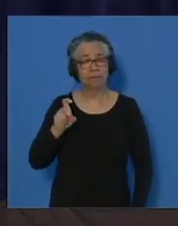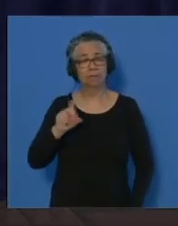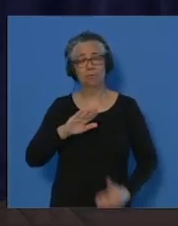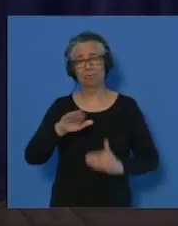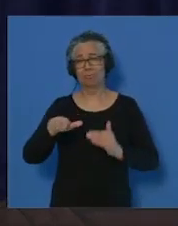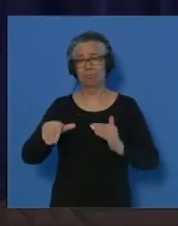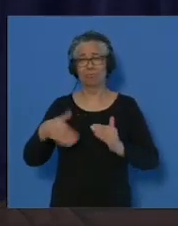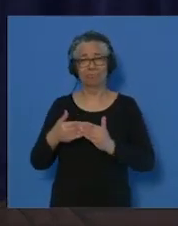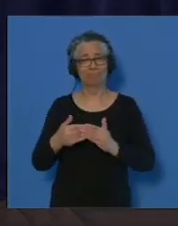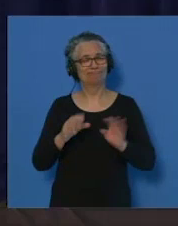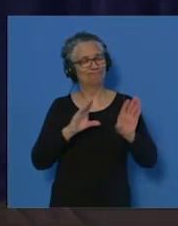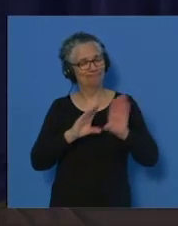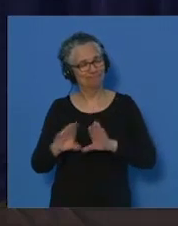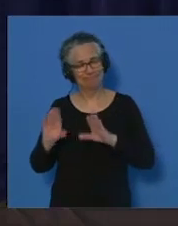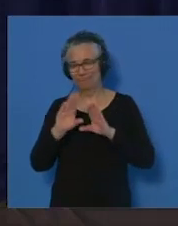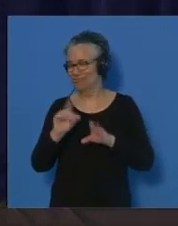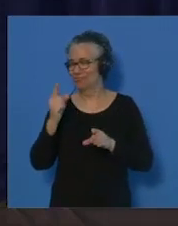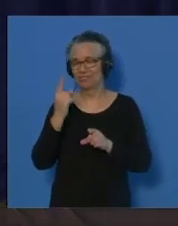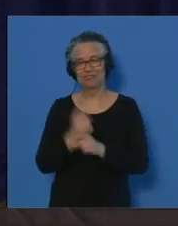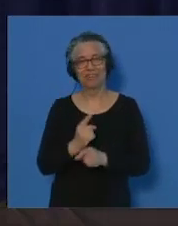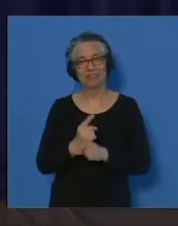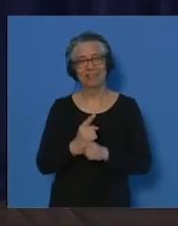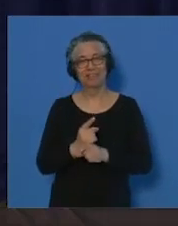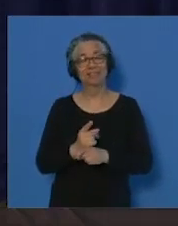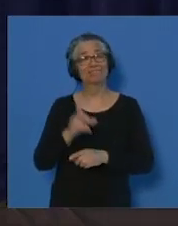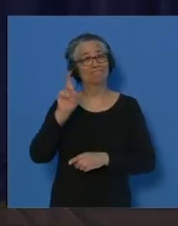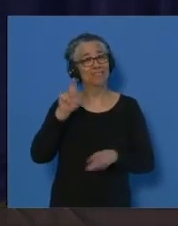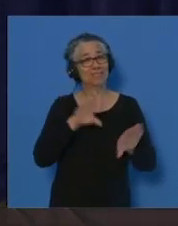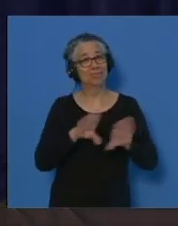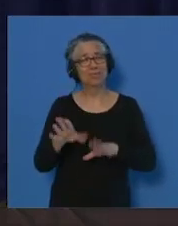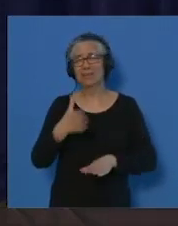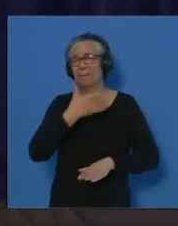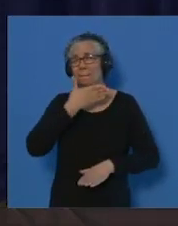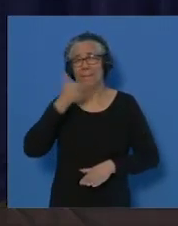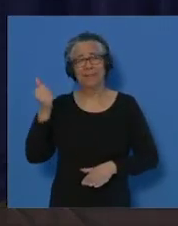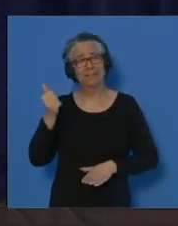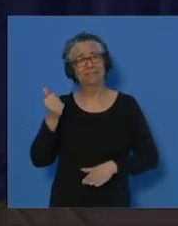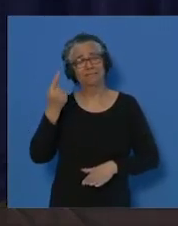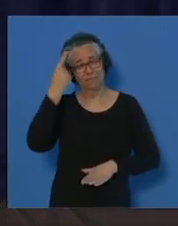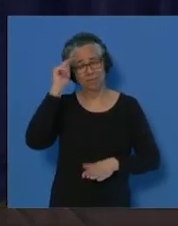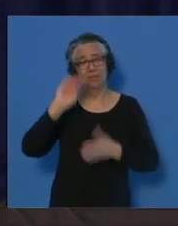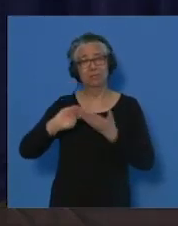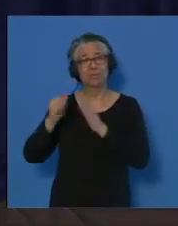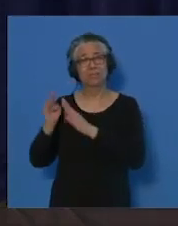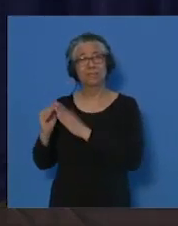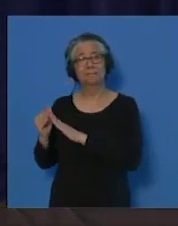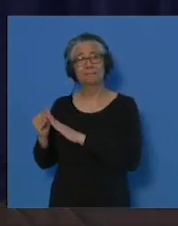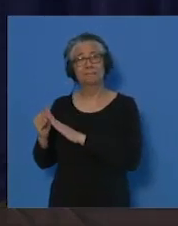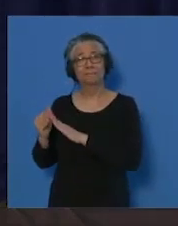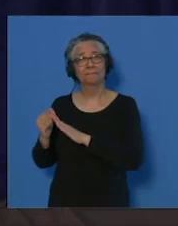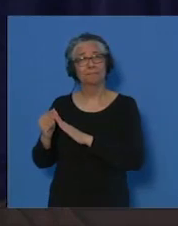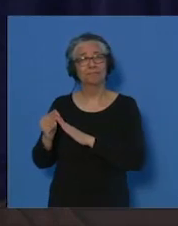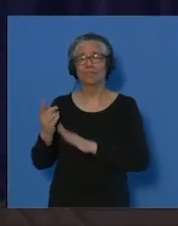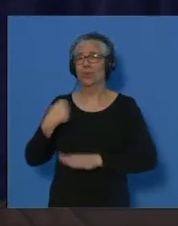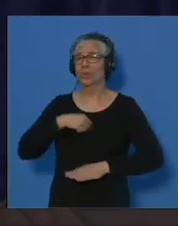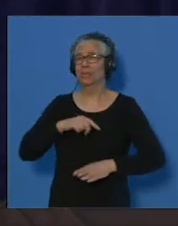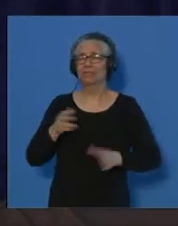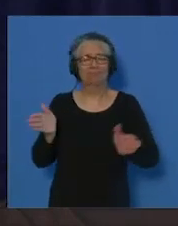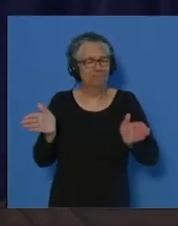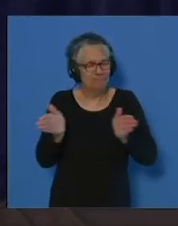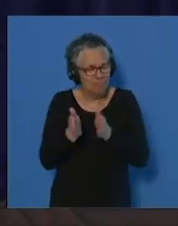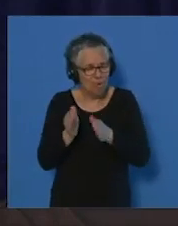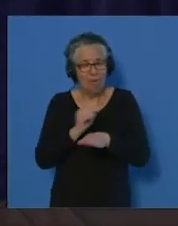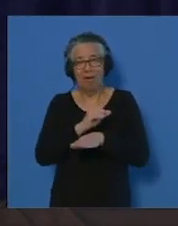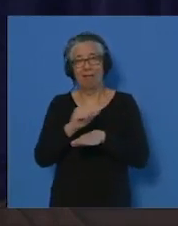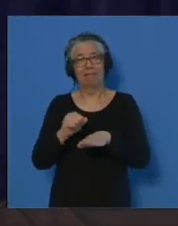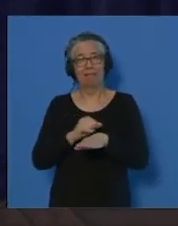do what is right, and we must all do what is in the best interests of our community. We are a very small